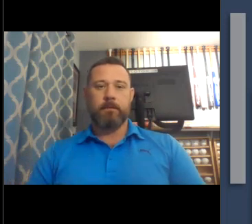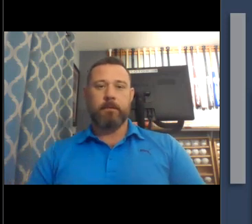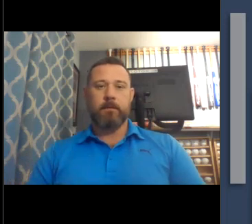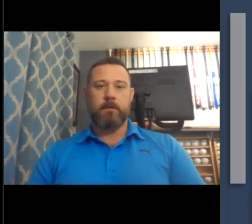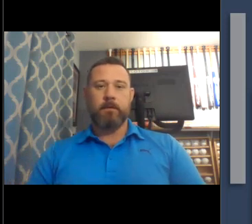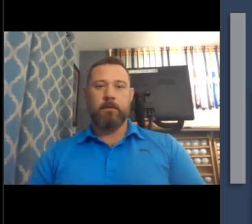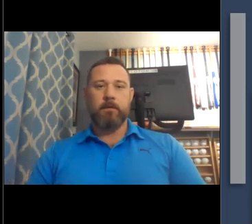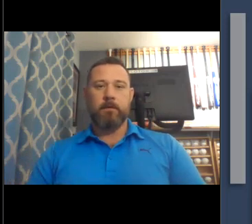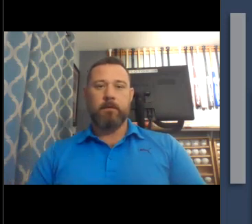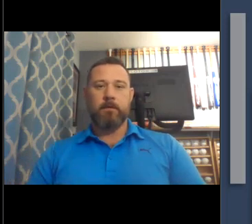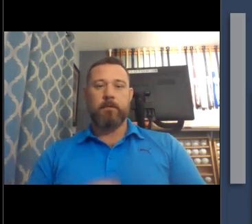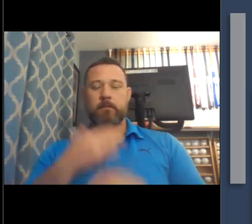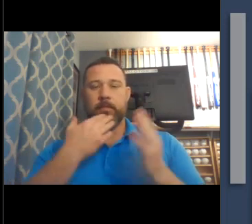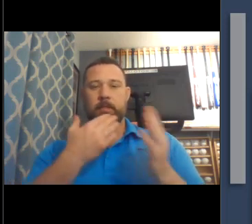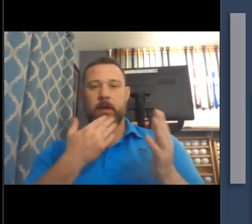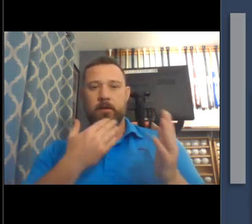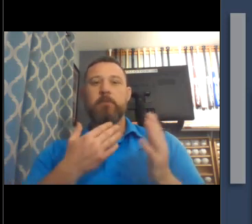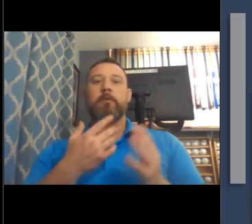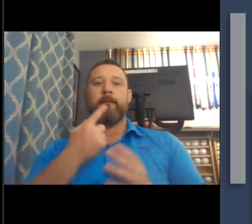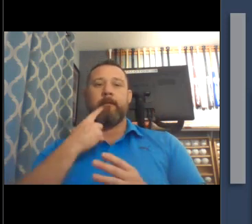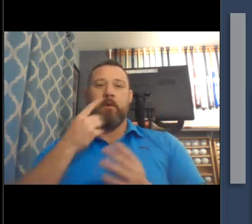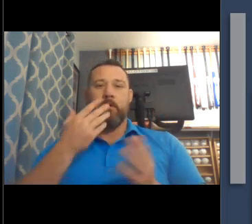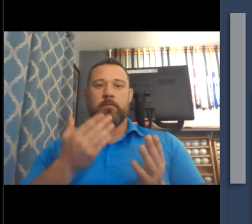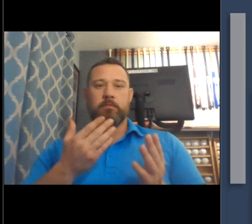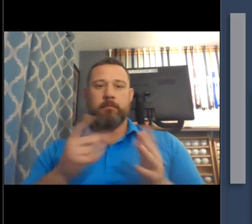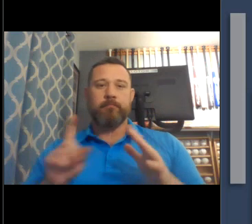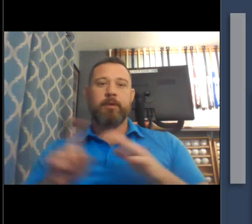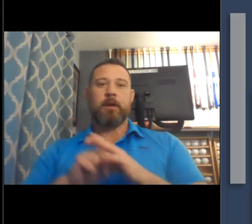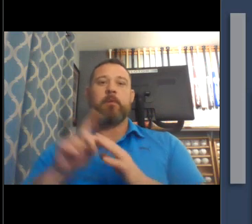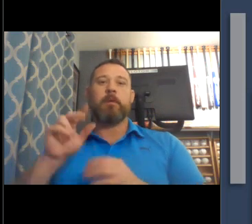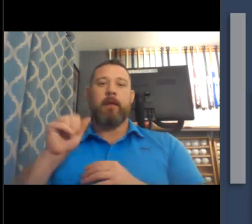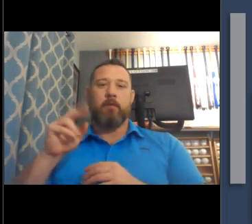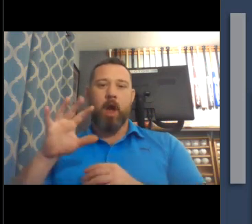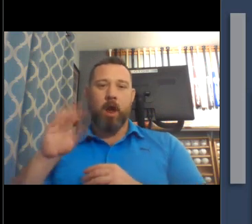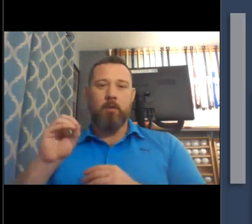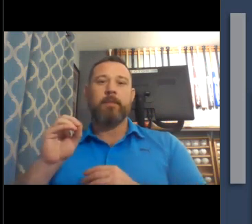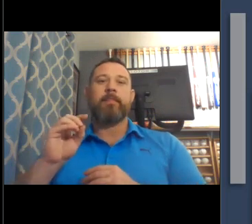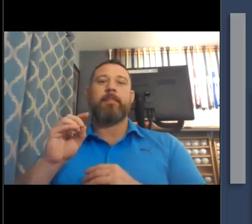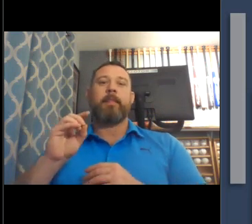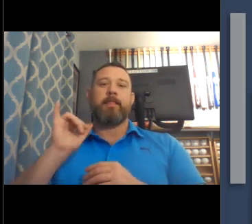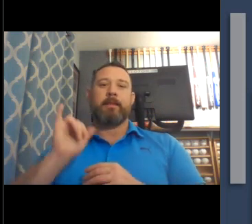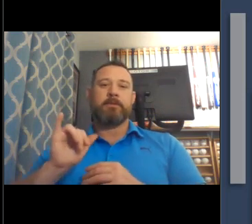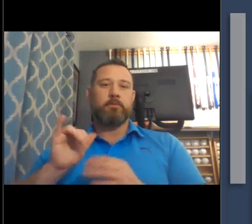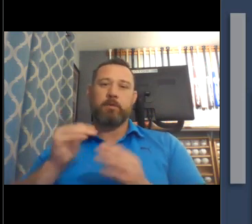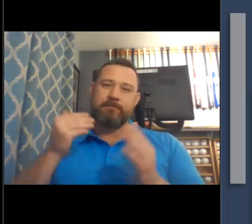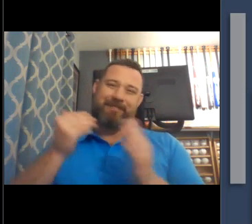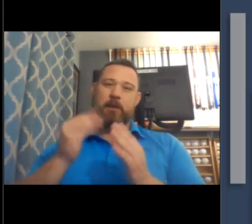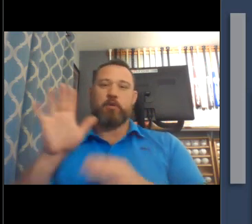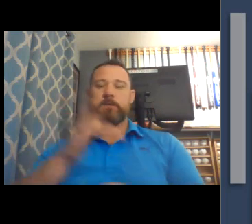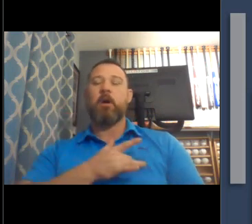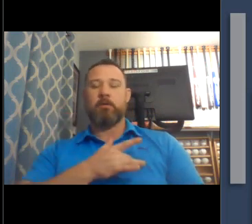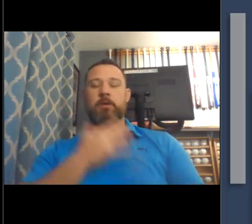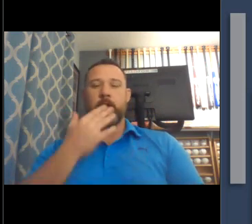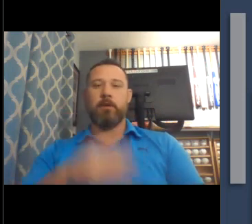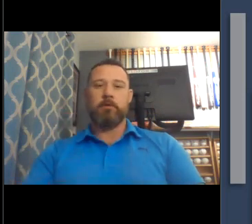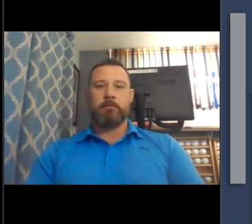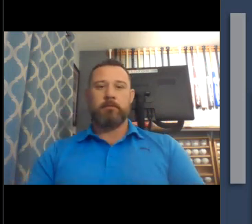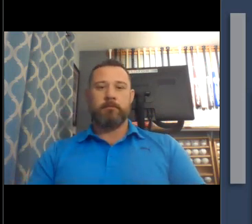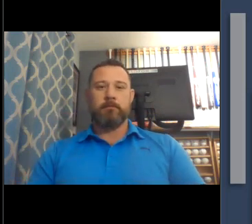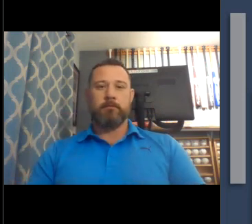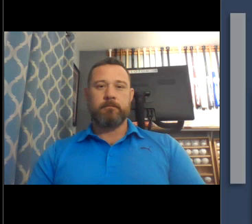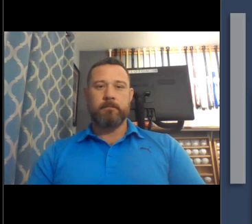Thank you so much, and thank you for bringing up Commissioner Alvarado. I know this was near and dear to his heart, so thank you. Next up, we